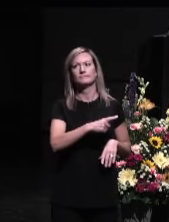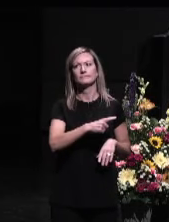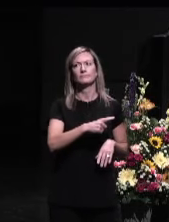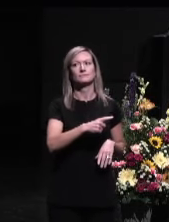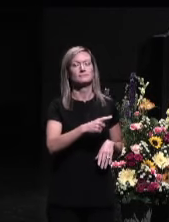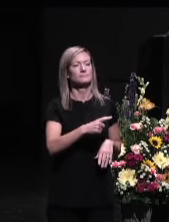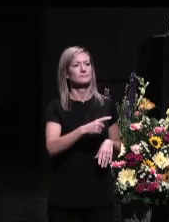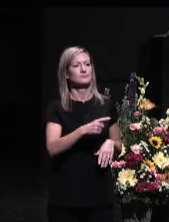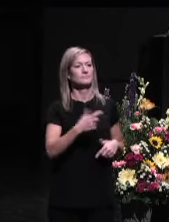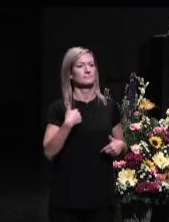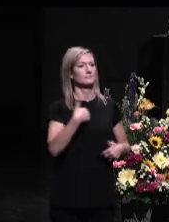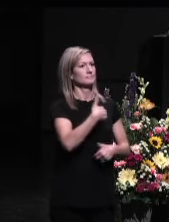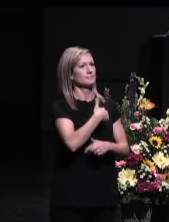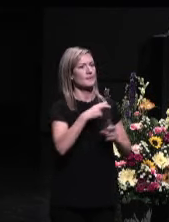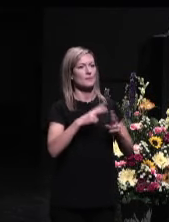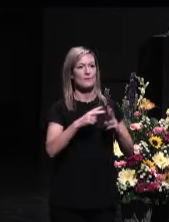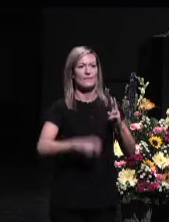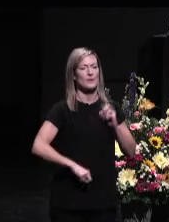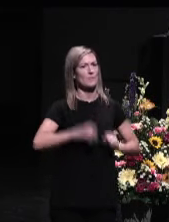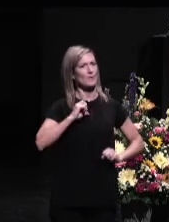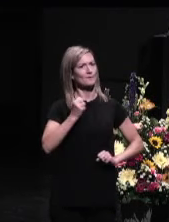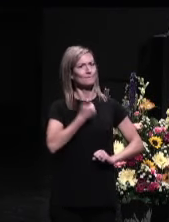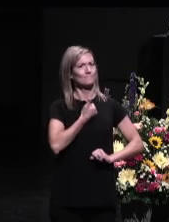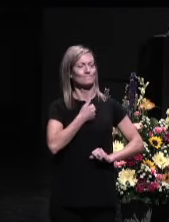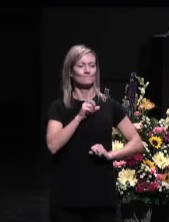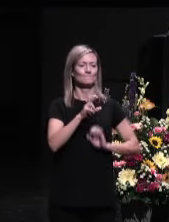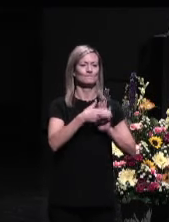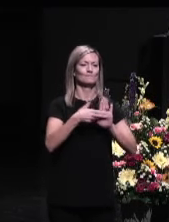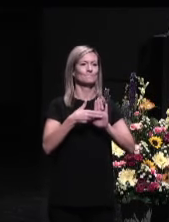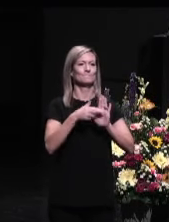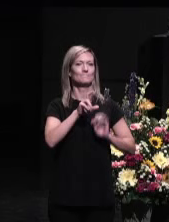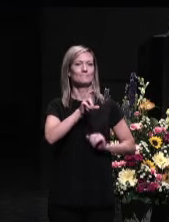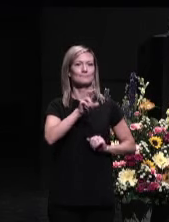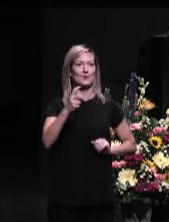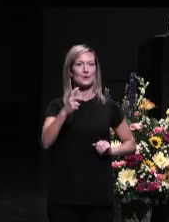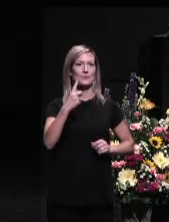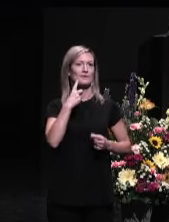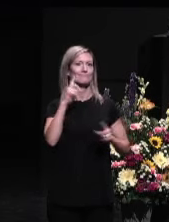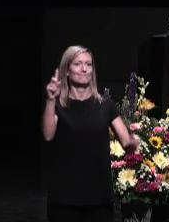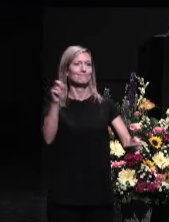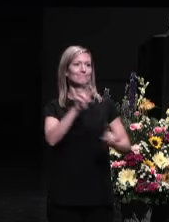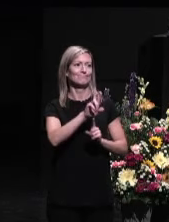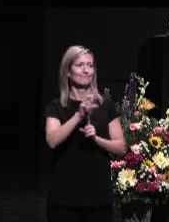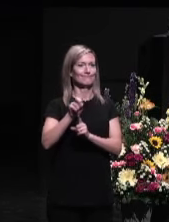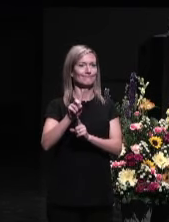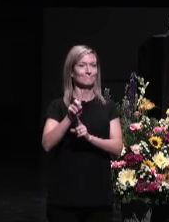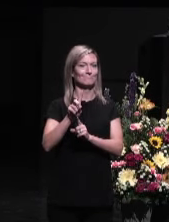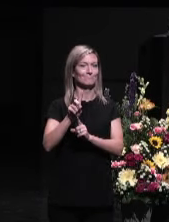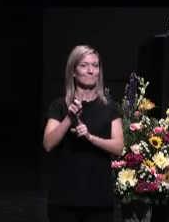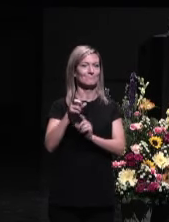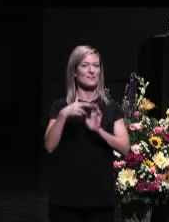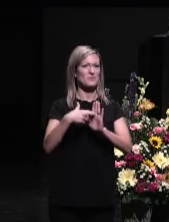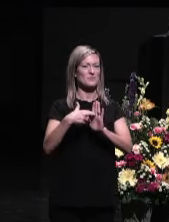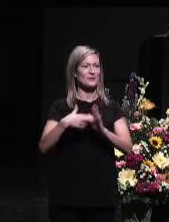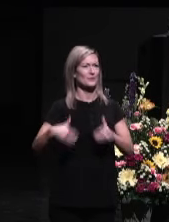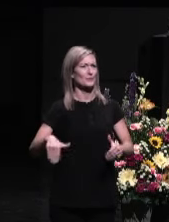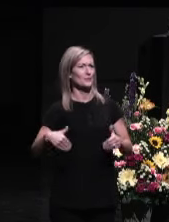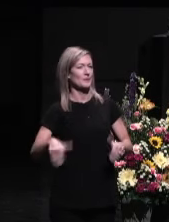very proud of being R1 and of achieving that because of what it represents. Mm-hmm. But